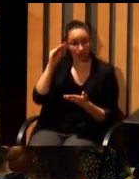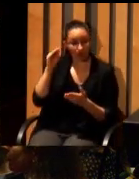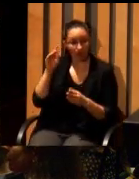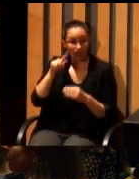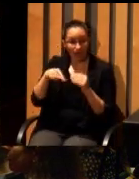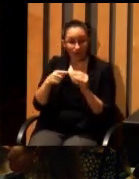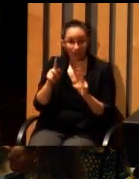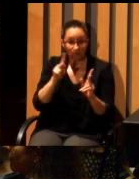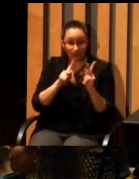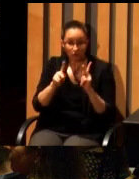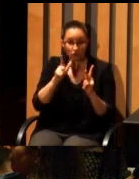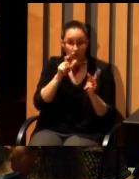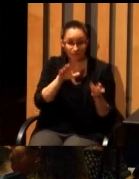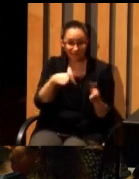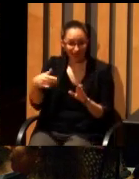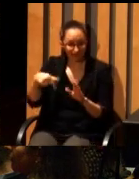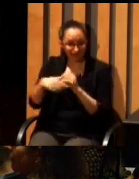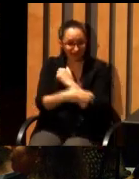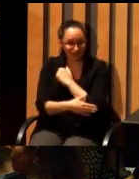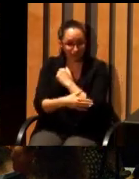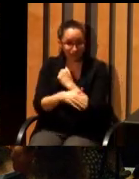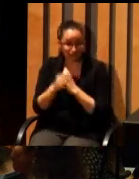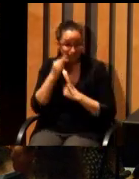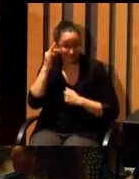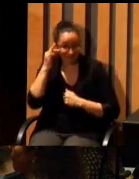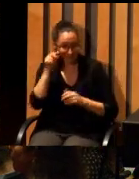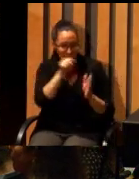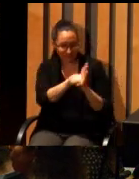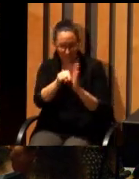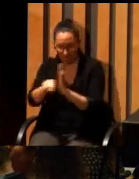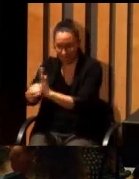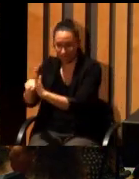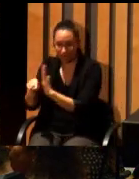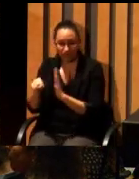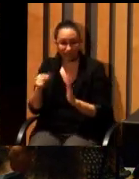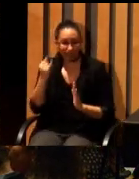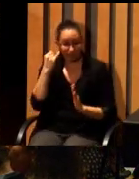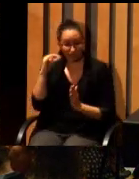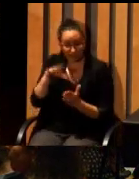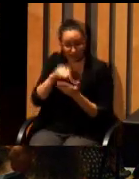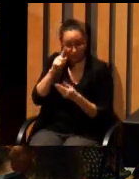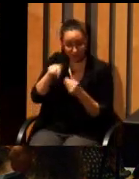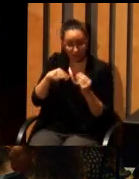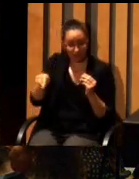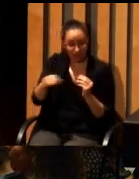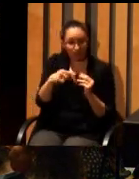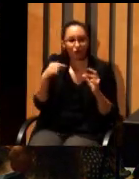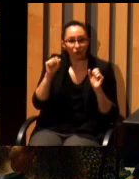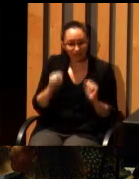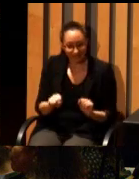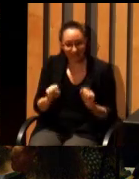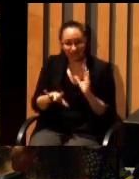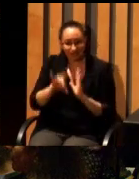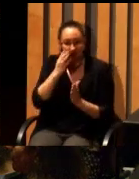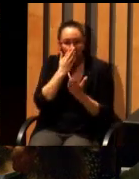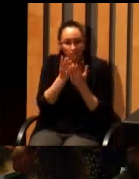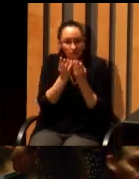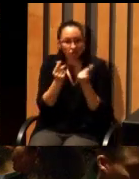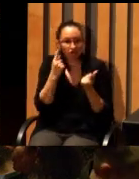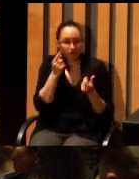against in this country, the more we will find out the solutions and the strategies to deal with this